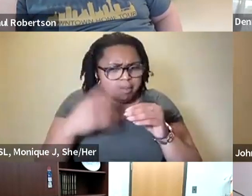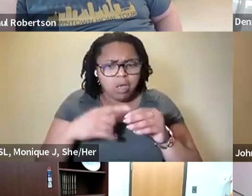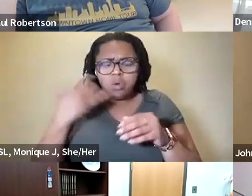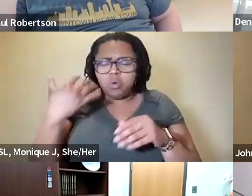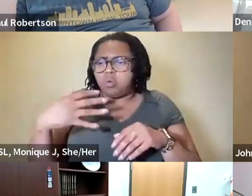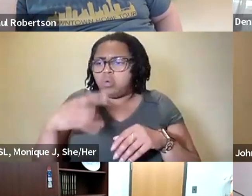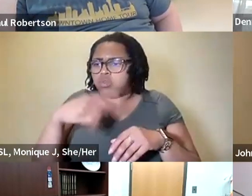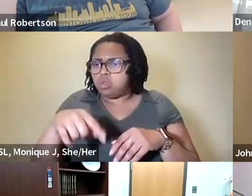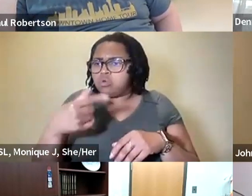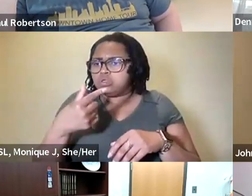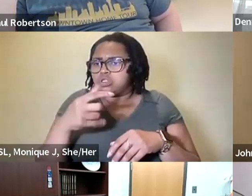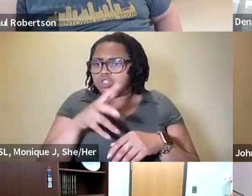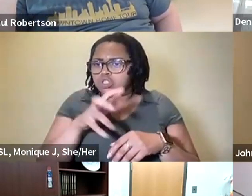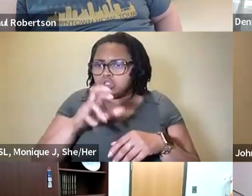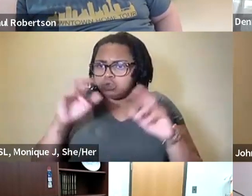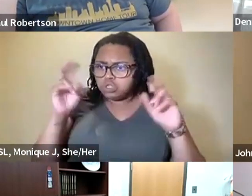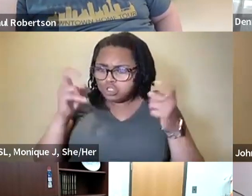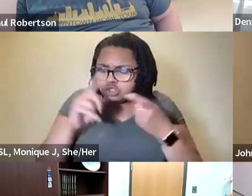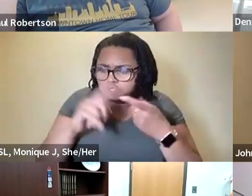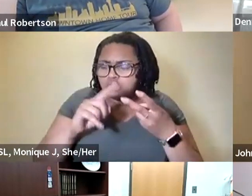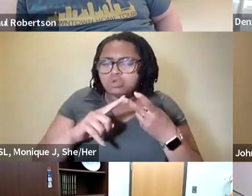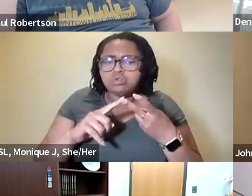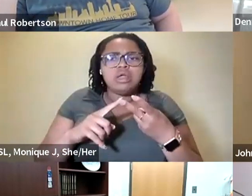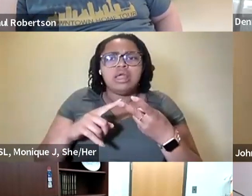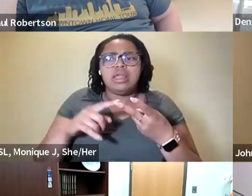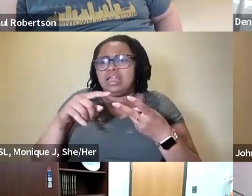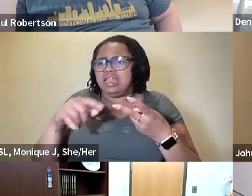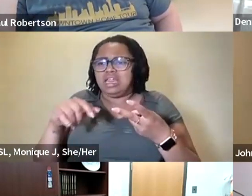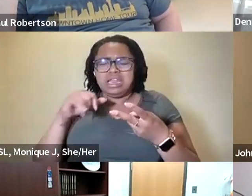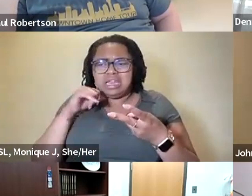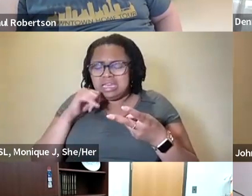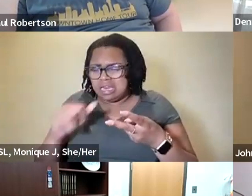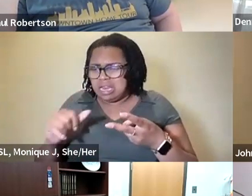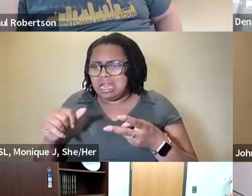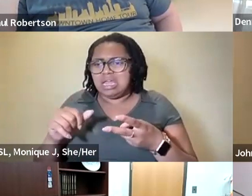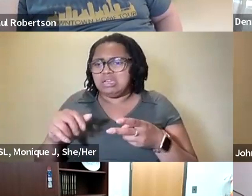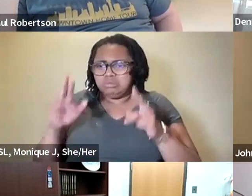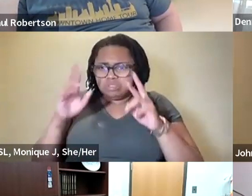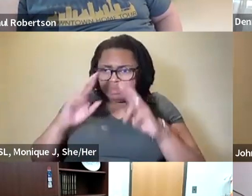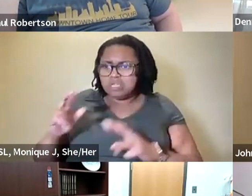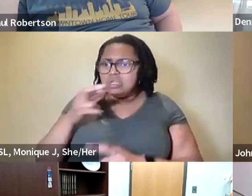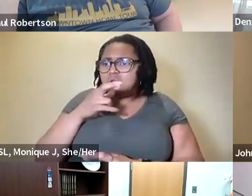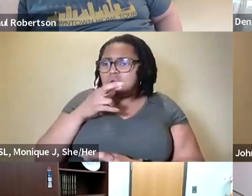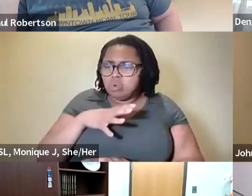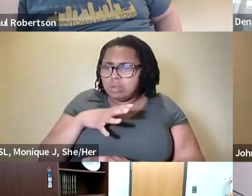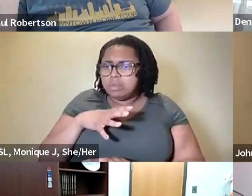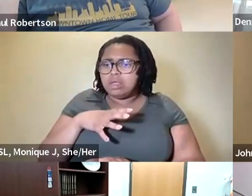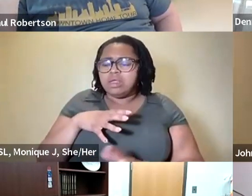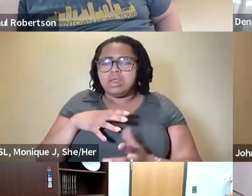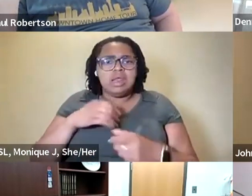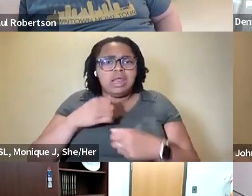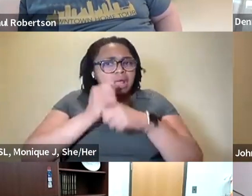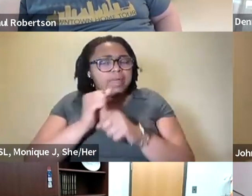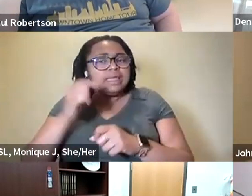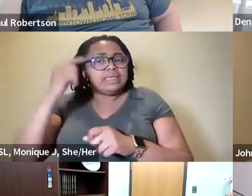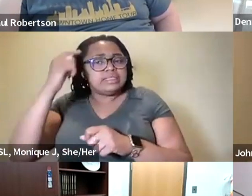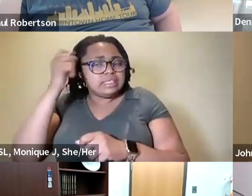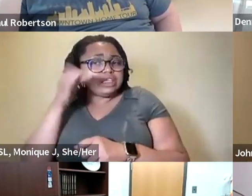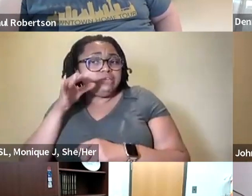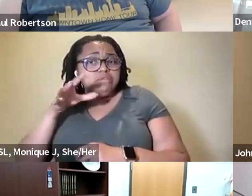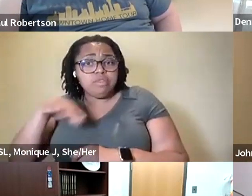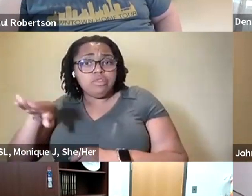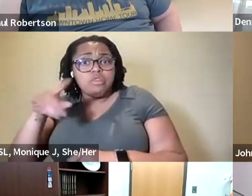as a way of helping to make women to make sense of their own experiences. I think something that is very